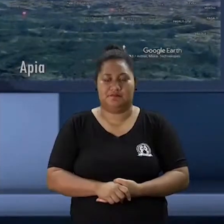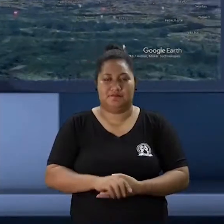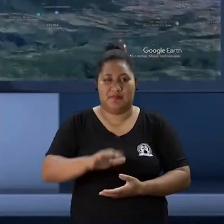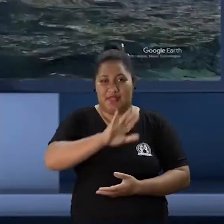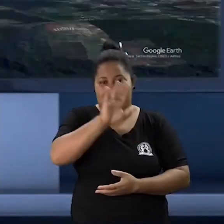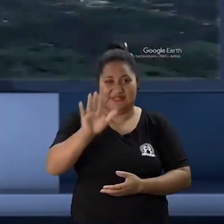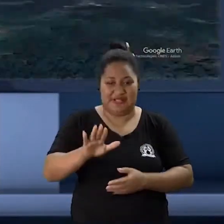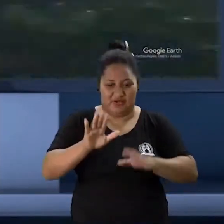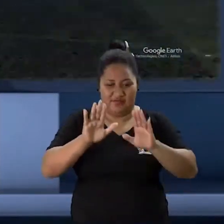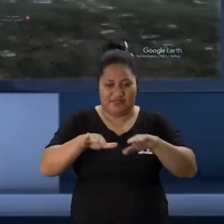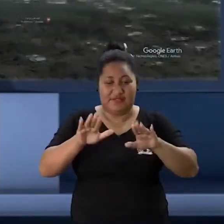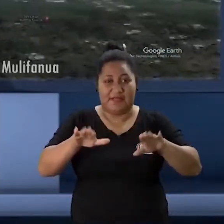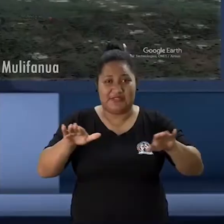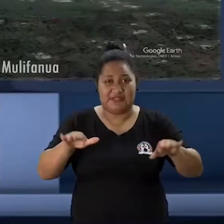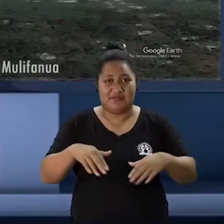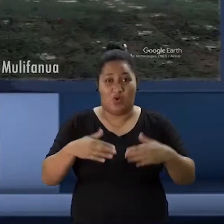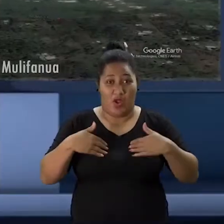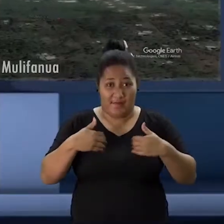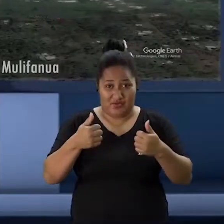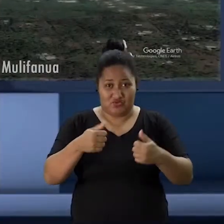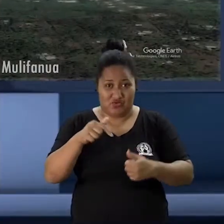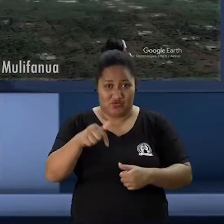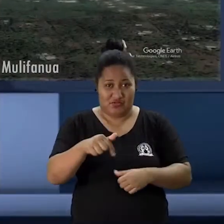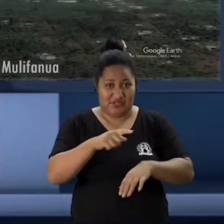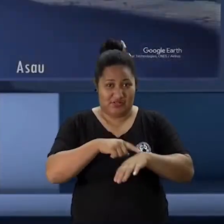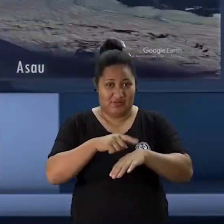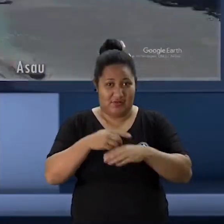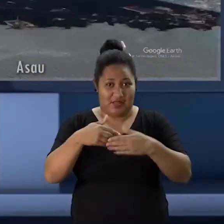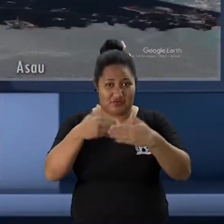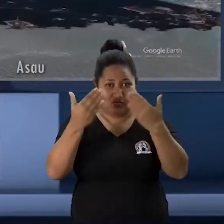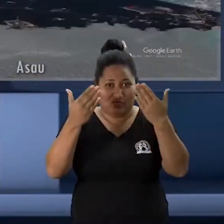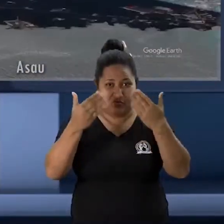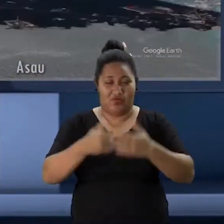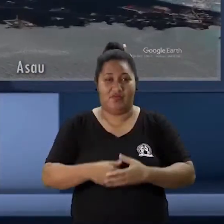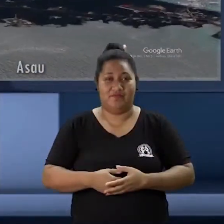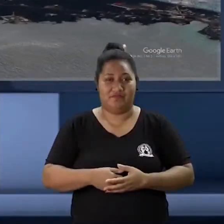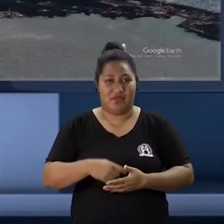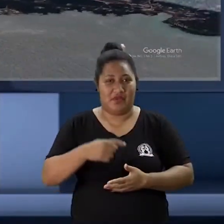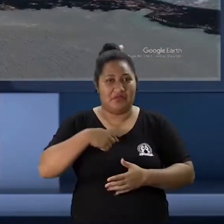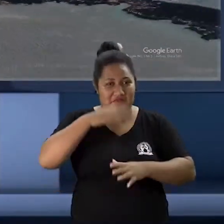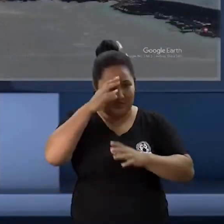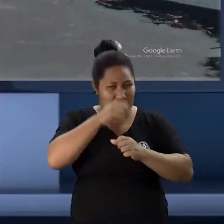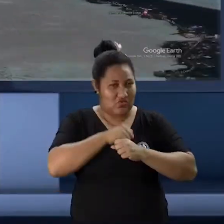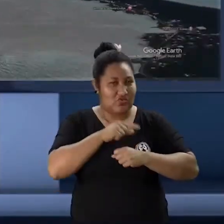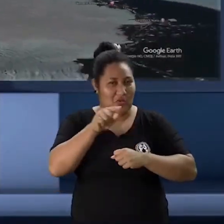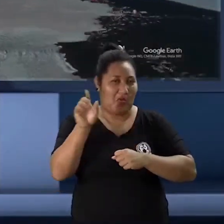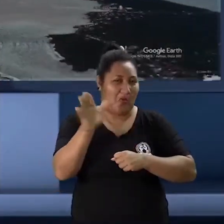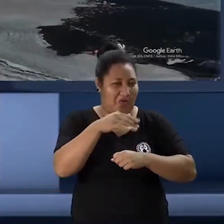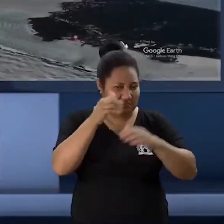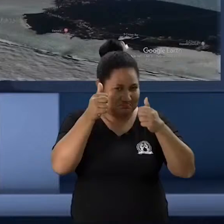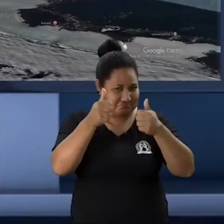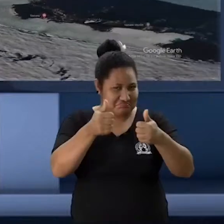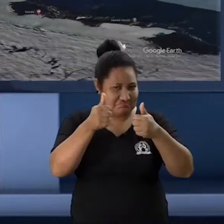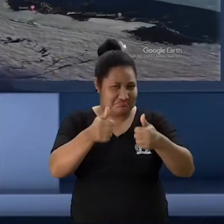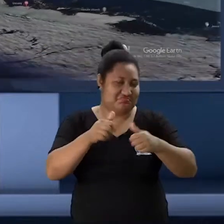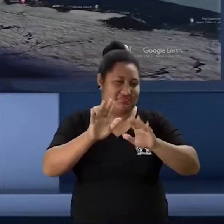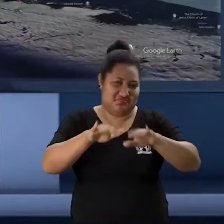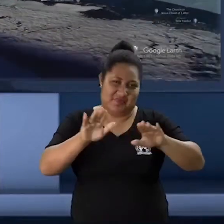Ta alofa tamiti, o ama i o tau le nei vaenga le aso. Tal tonu o lo manuia pe o tau